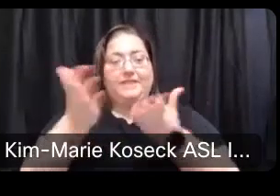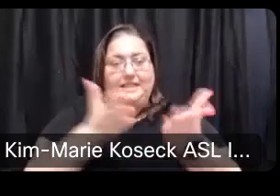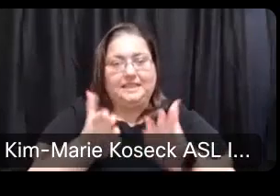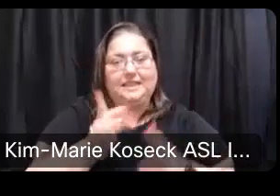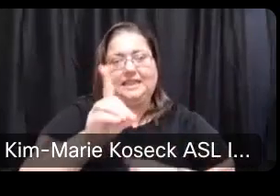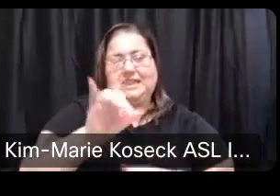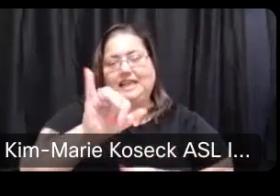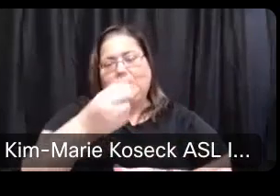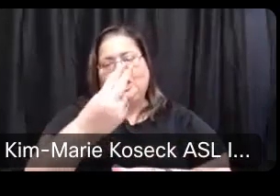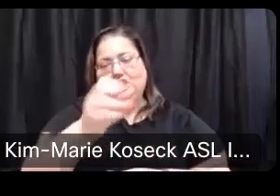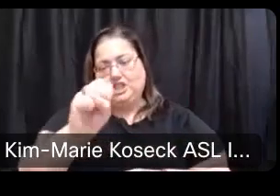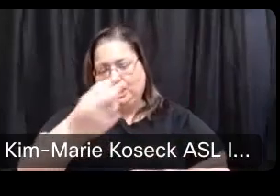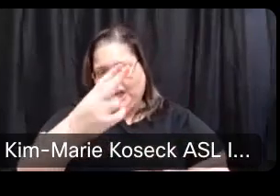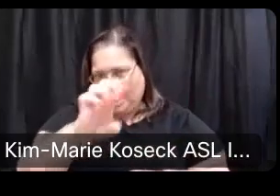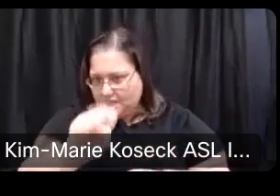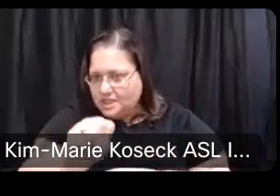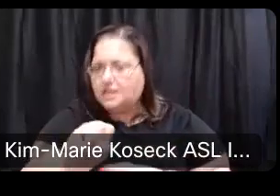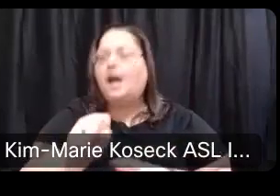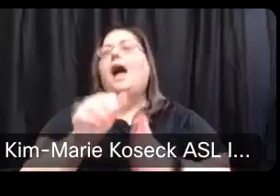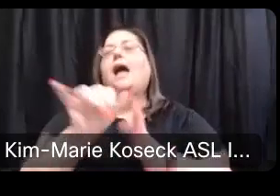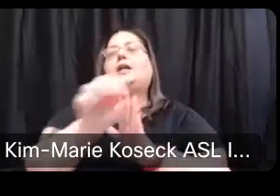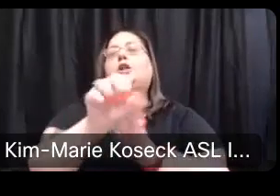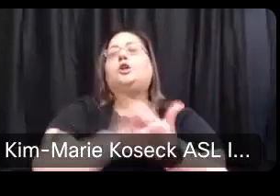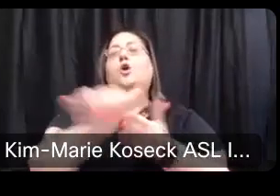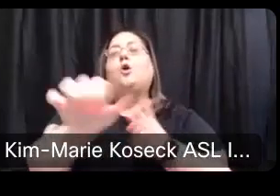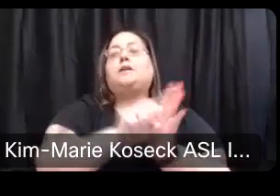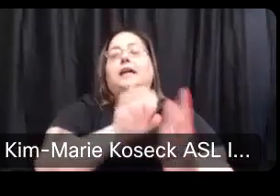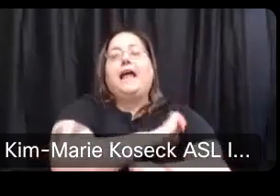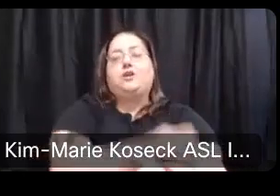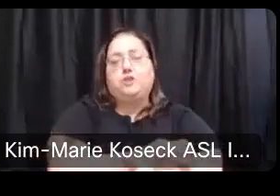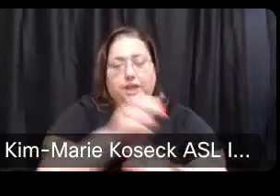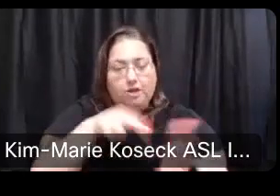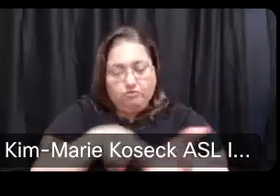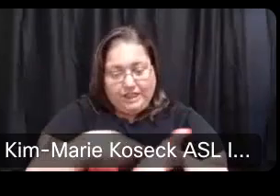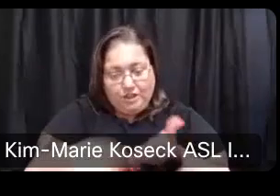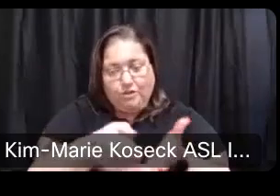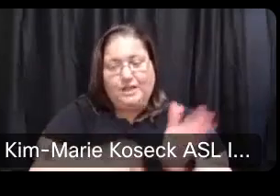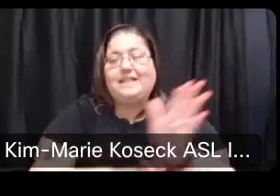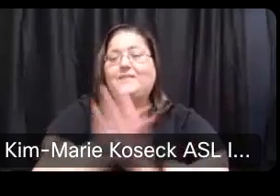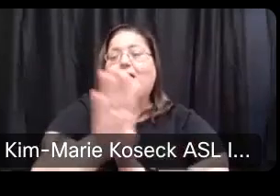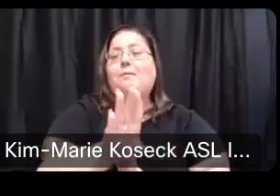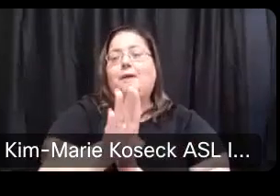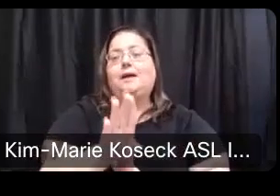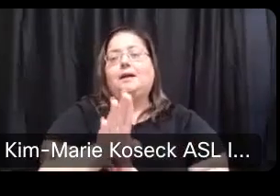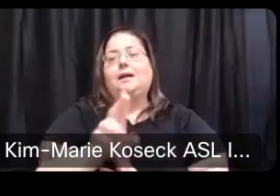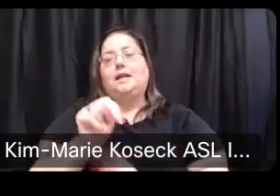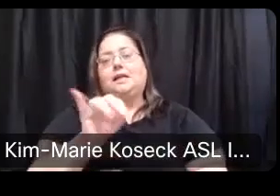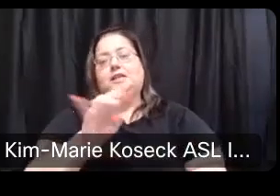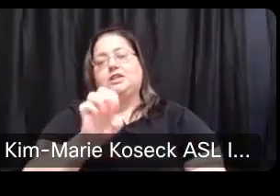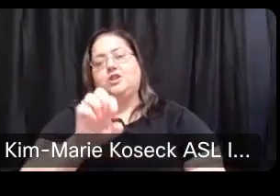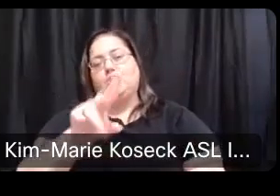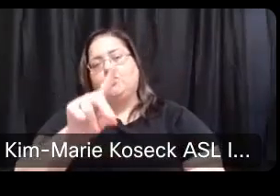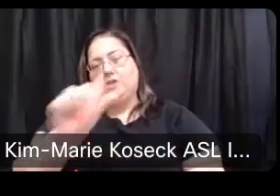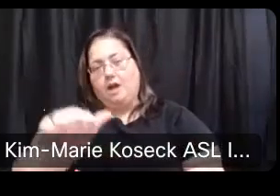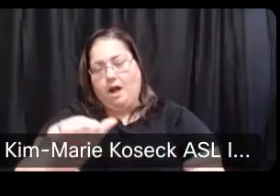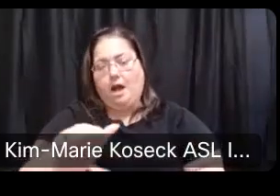DISHES, and New York State Energy Research and Development Authority, NYSARP, in partnership with other